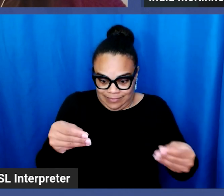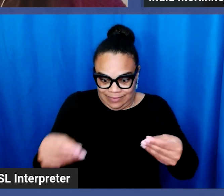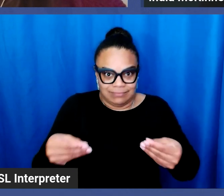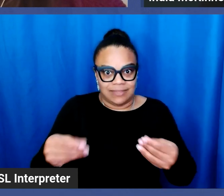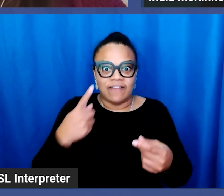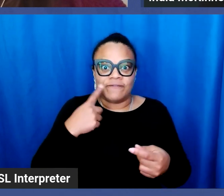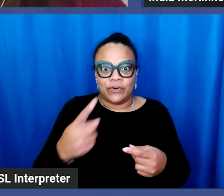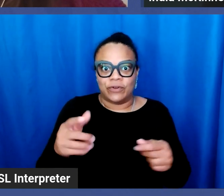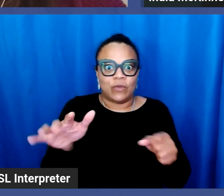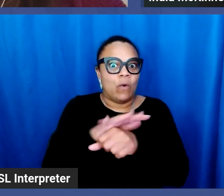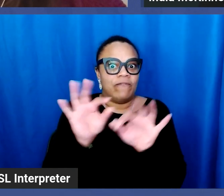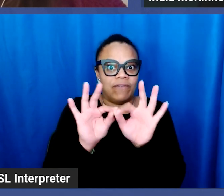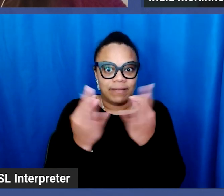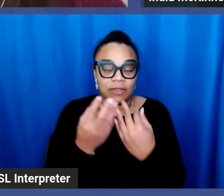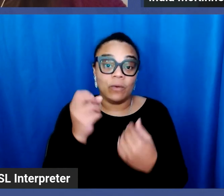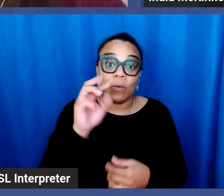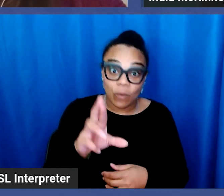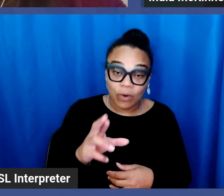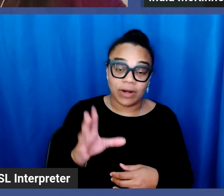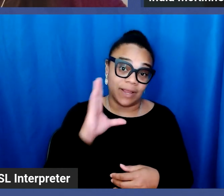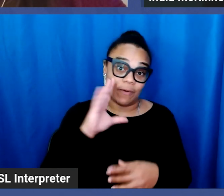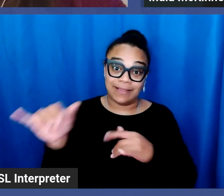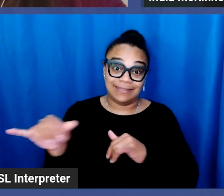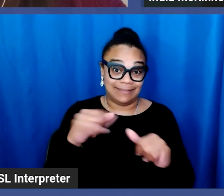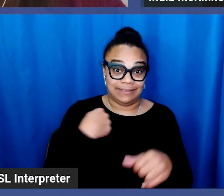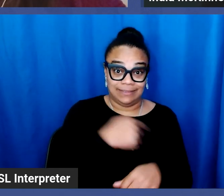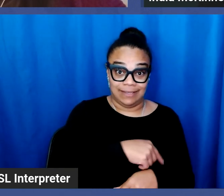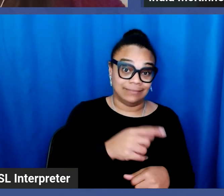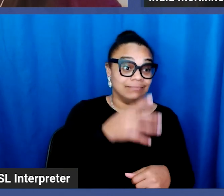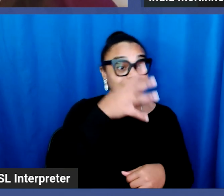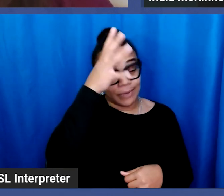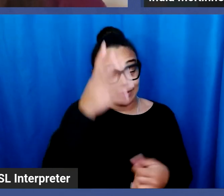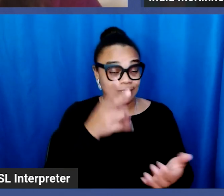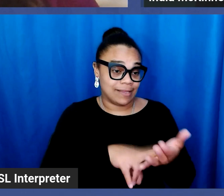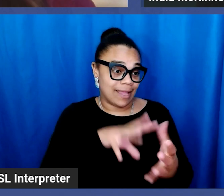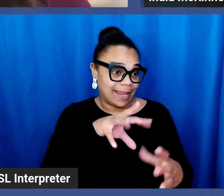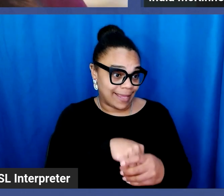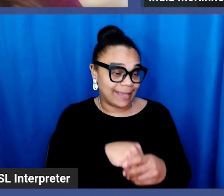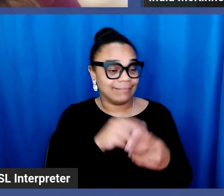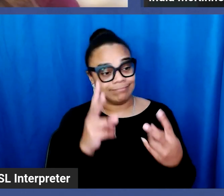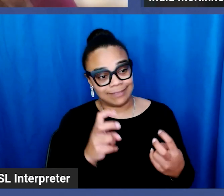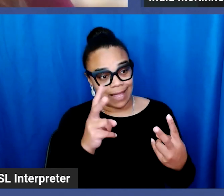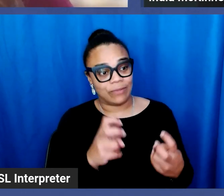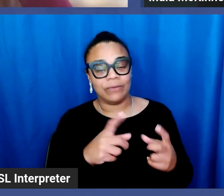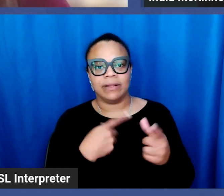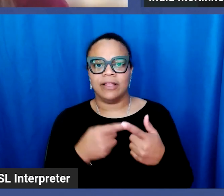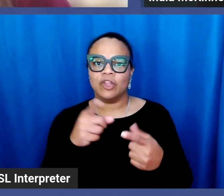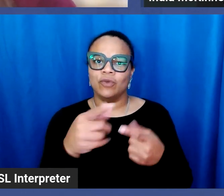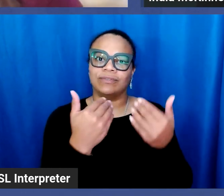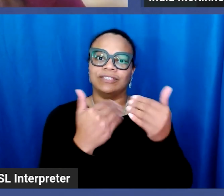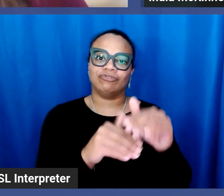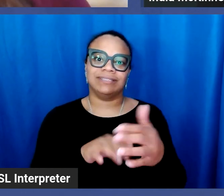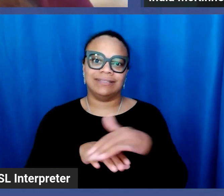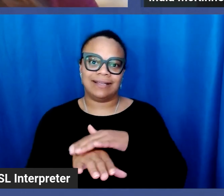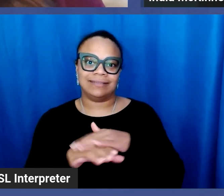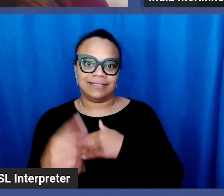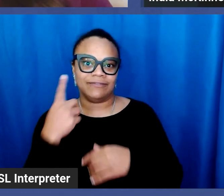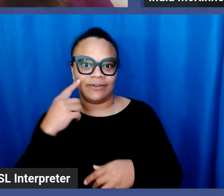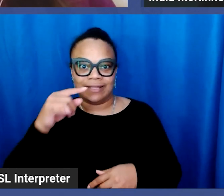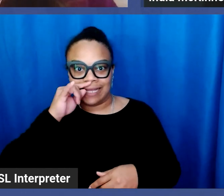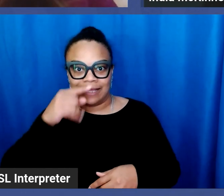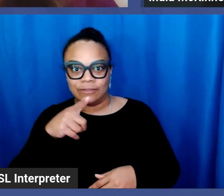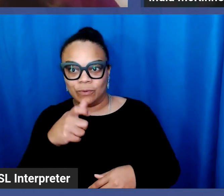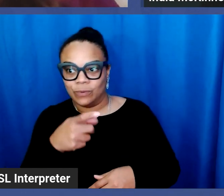what we do, is the parents are going to log in with their account and they're going to download their stuff. And so what you're doing is you're restricting access to the kids that don't